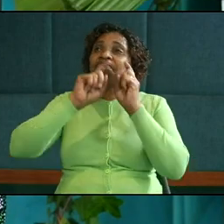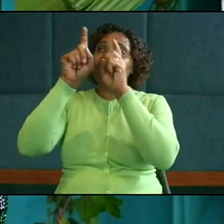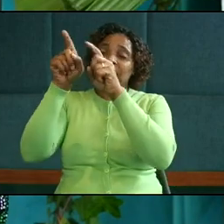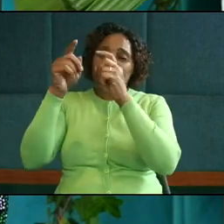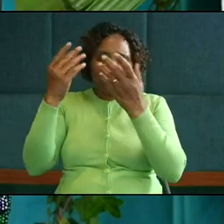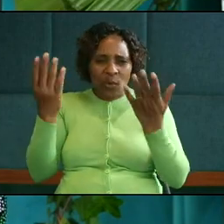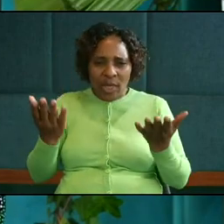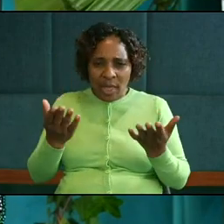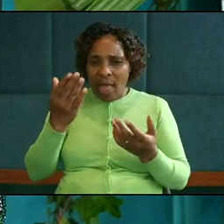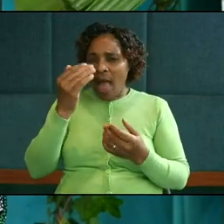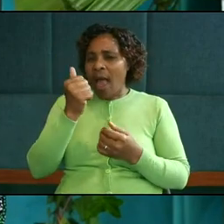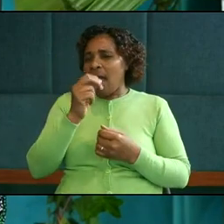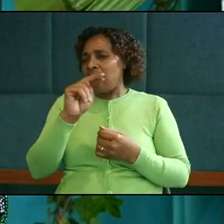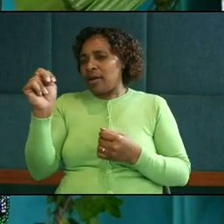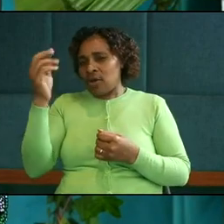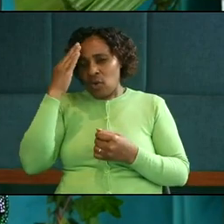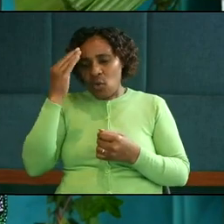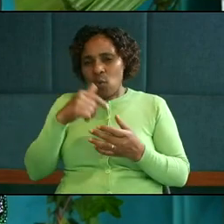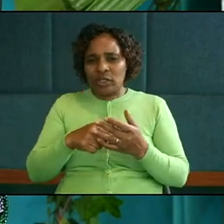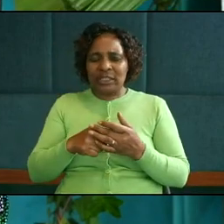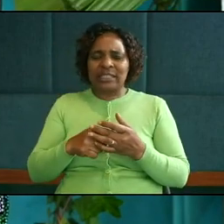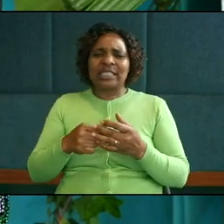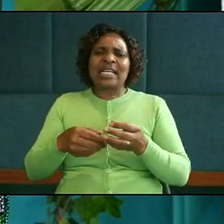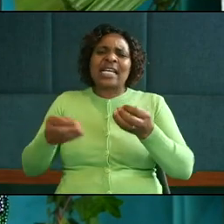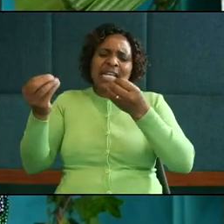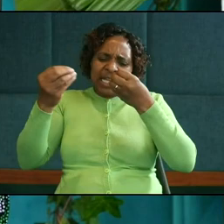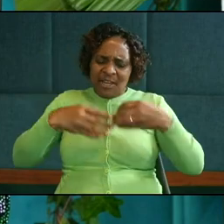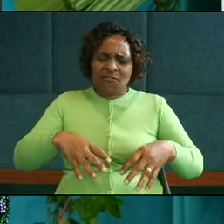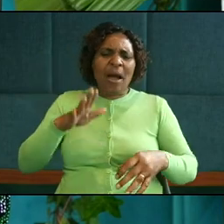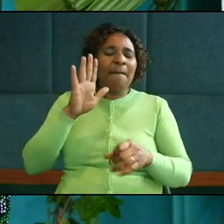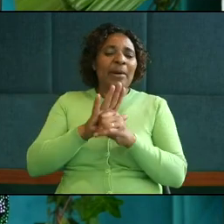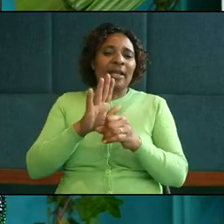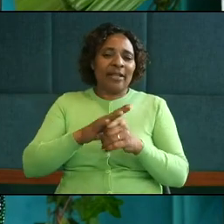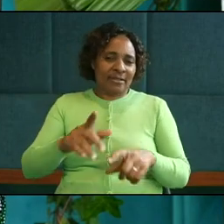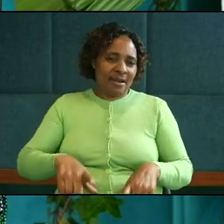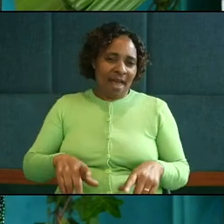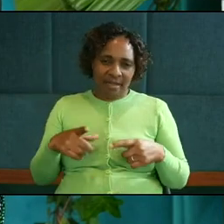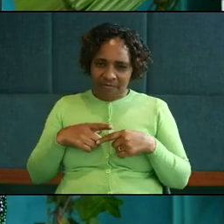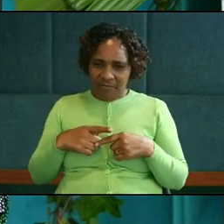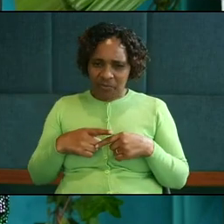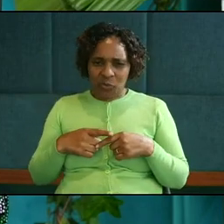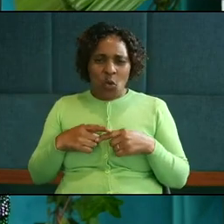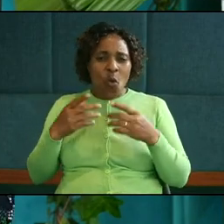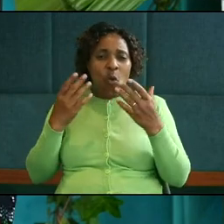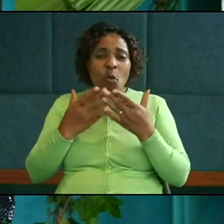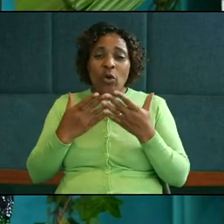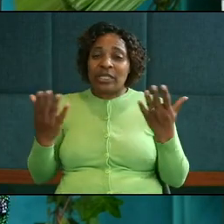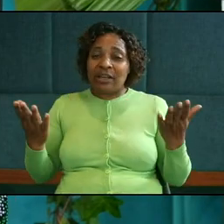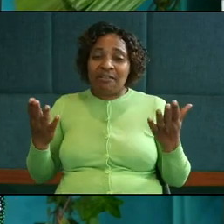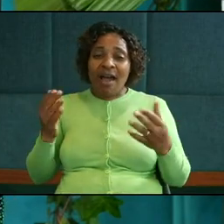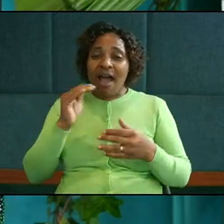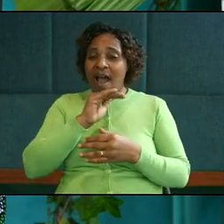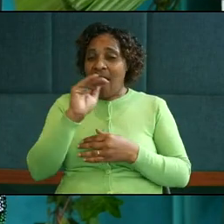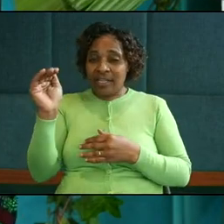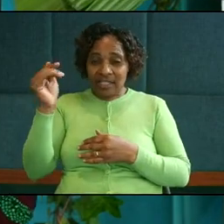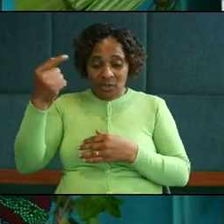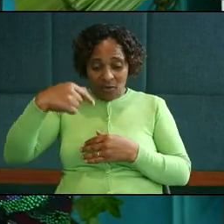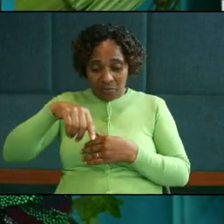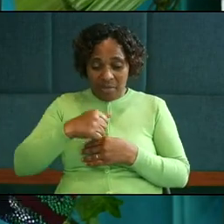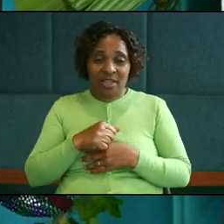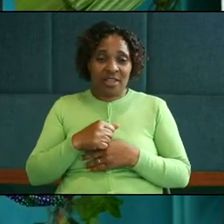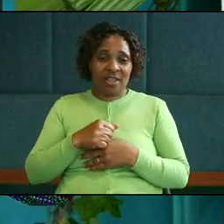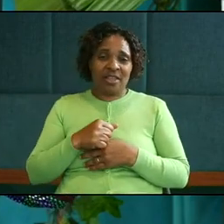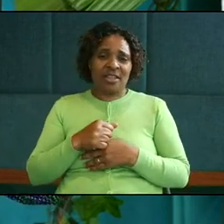what? God desires to give me an abundant life. Mm-hmm. And whatever he asks of me